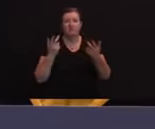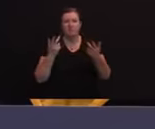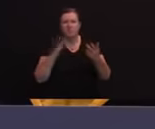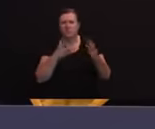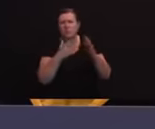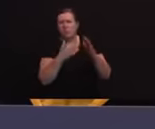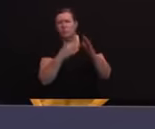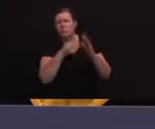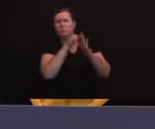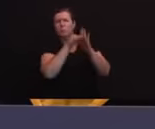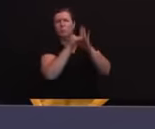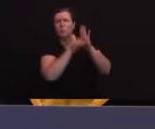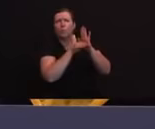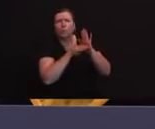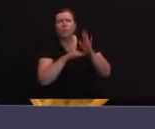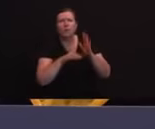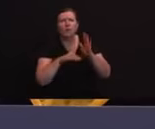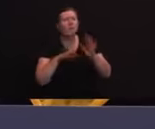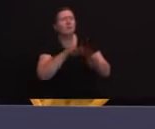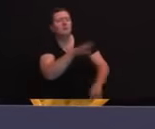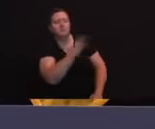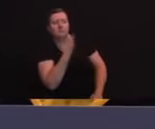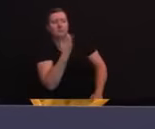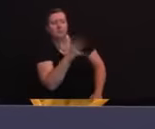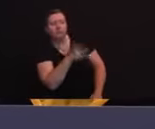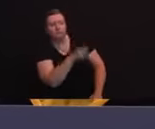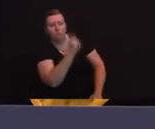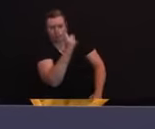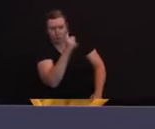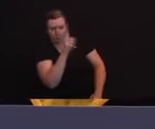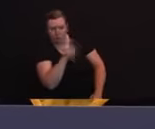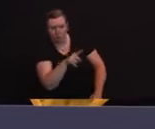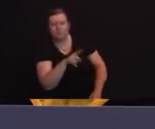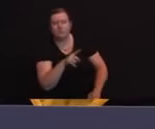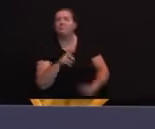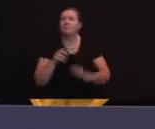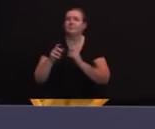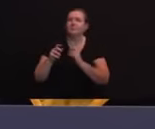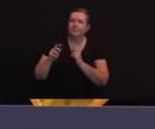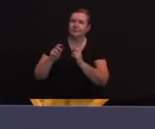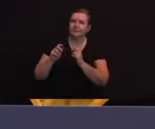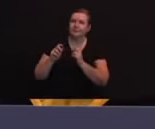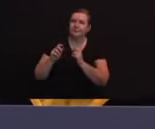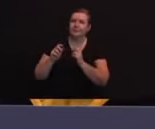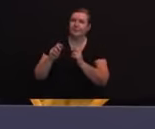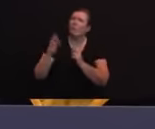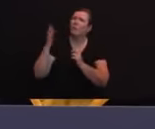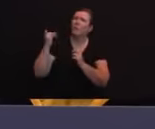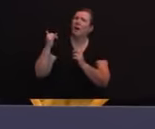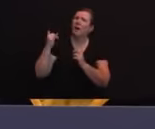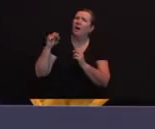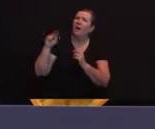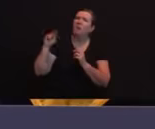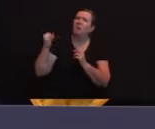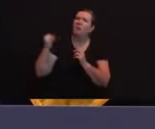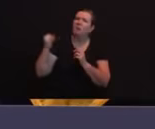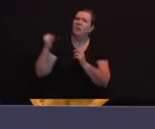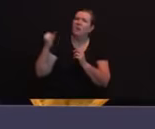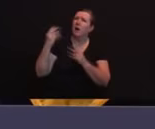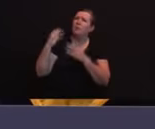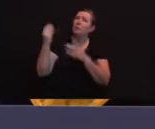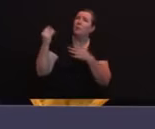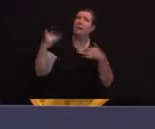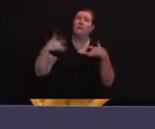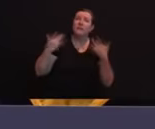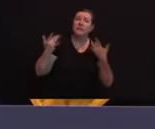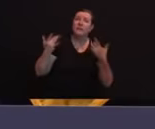Should testing be ramped up? And last one real quick is, why is New Jersey's outdoor event capacity at 150 when